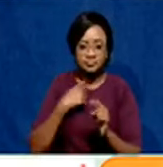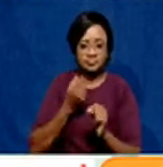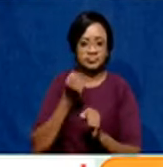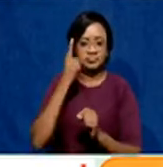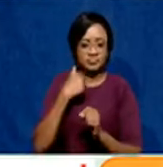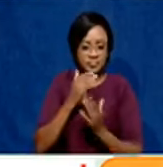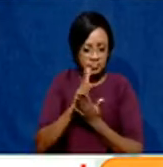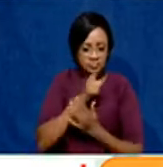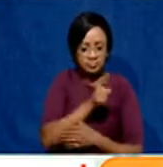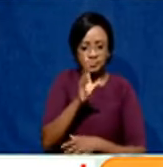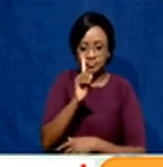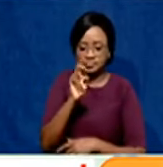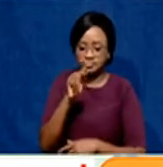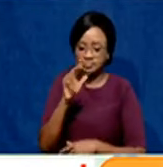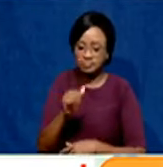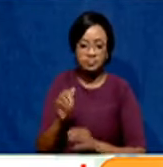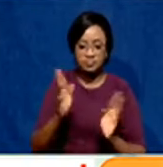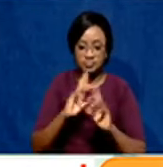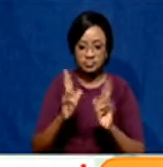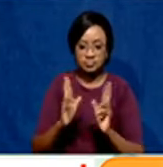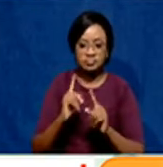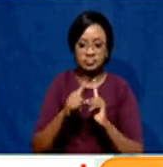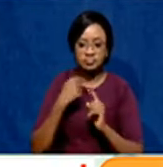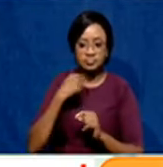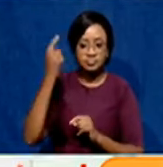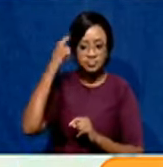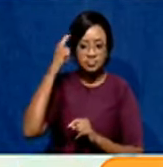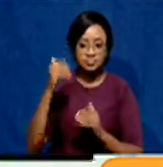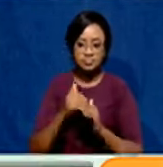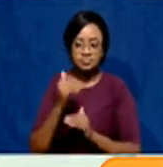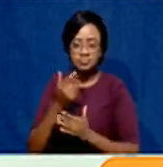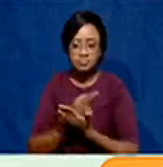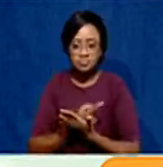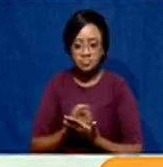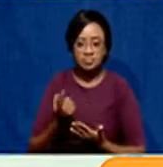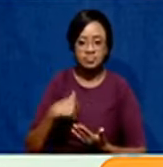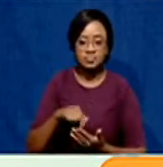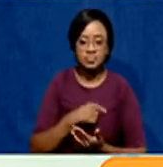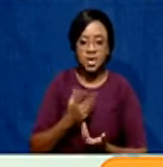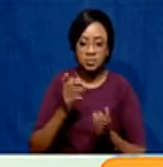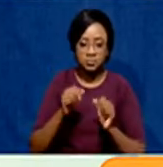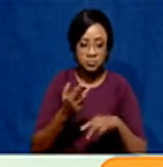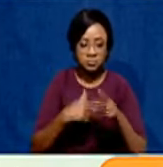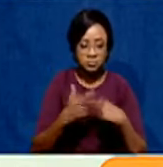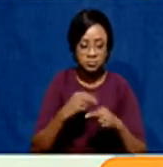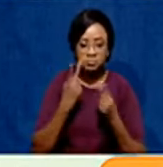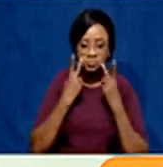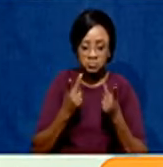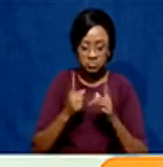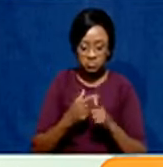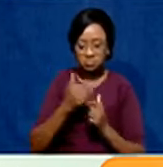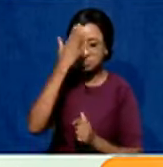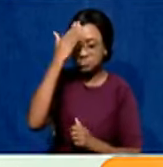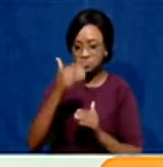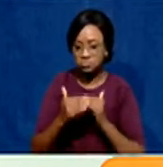already. I don't know the number, which I think in a week's time we're going to sit down and look at them and proceed